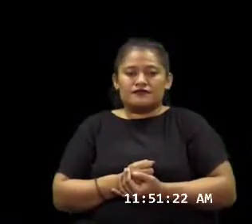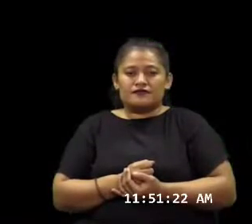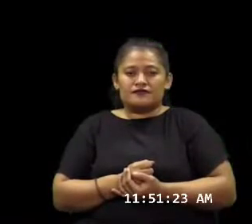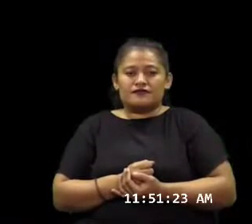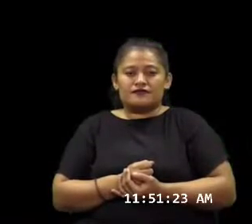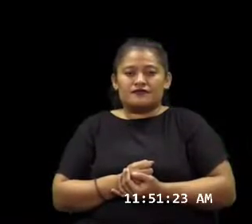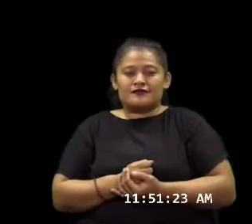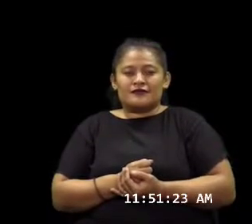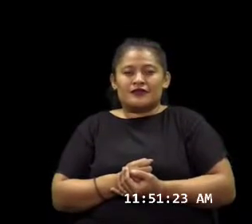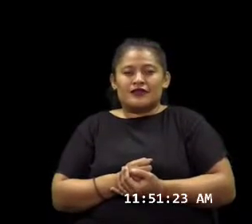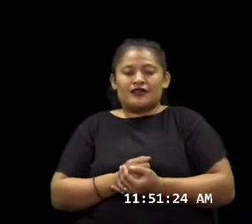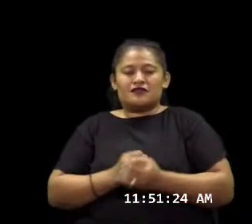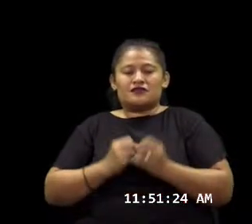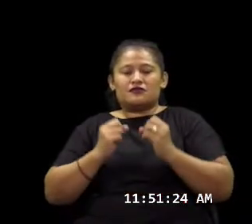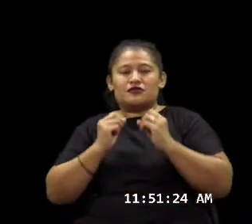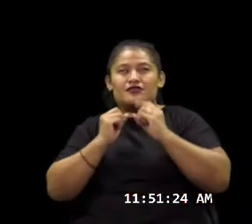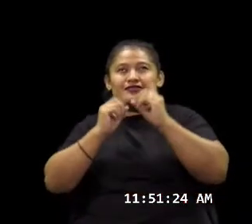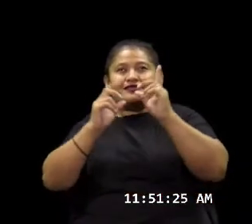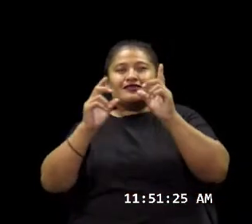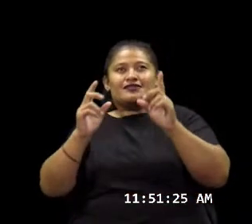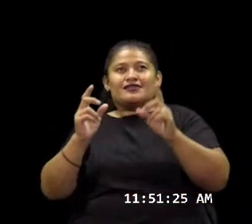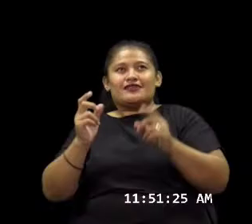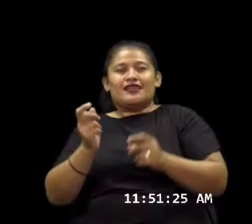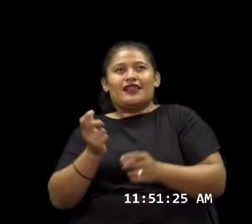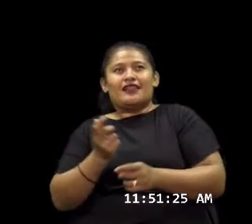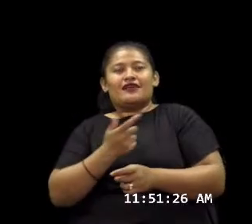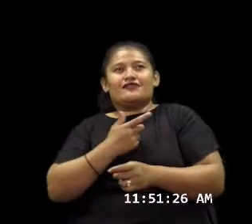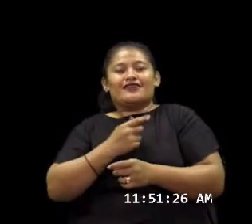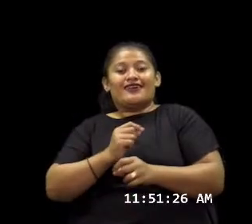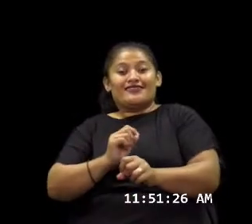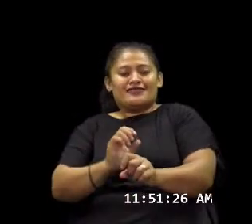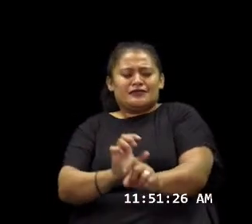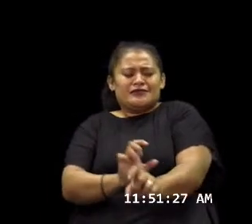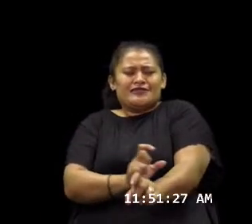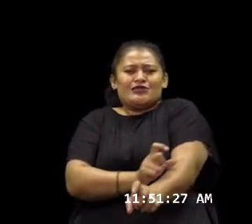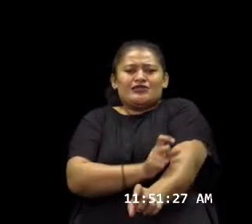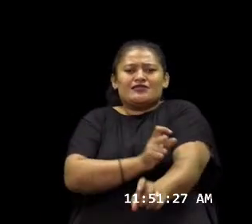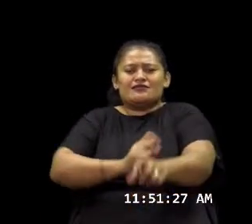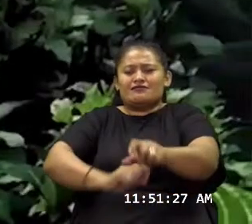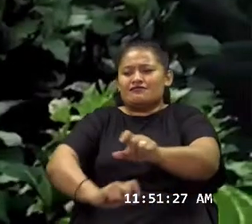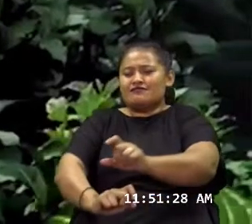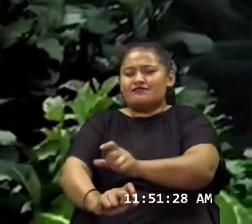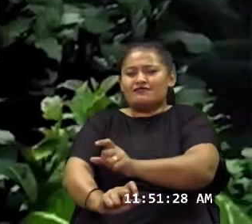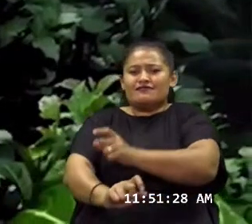I smirked in laughter because it tickled me a little.